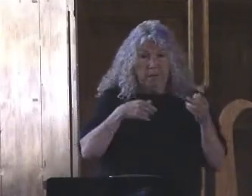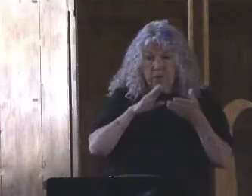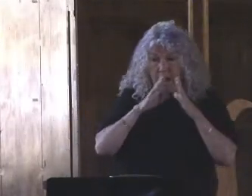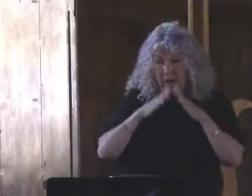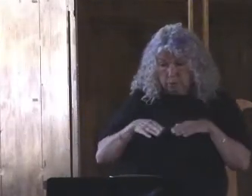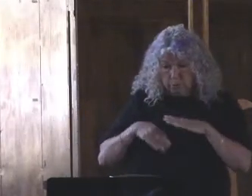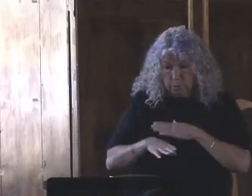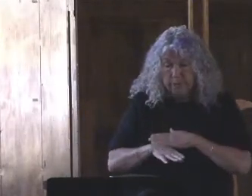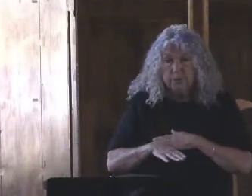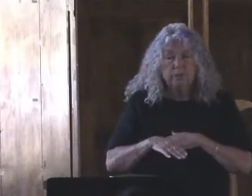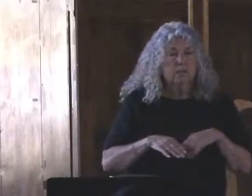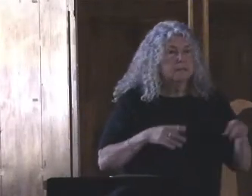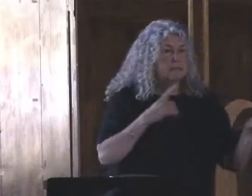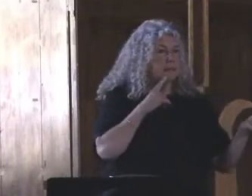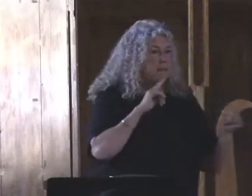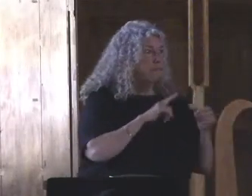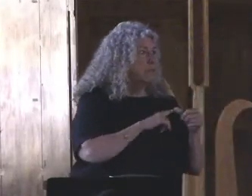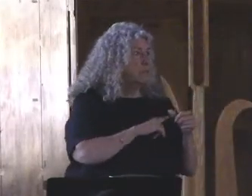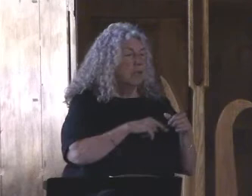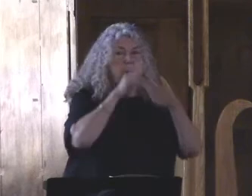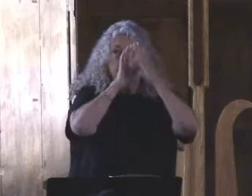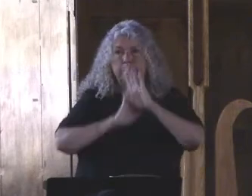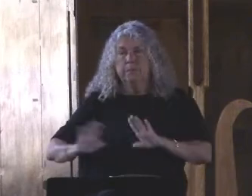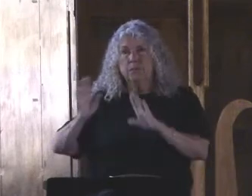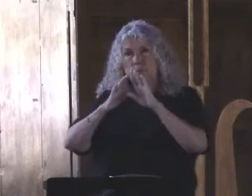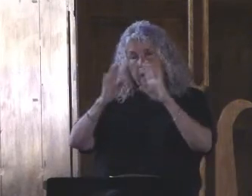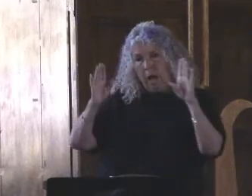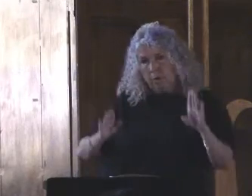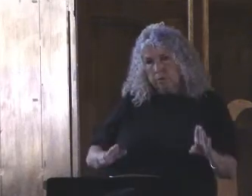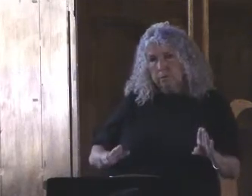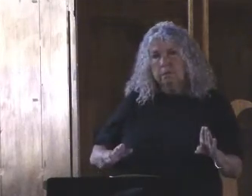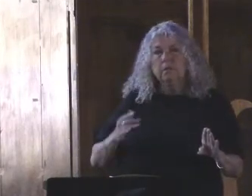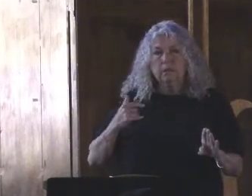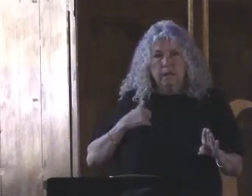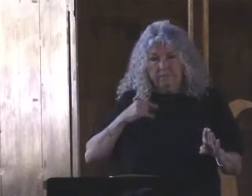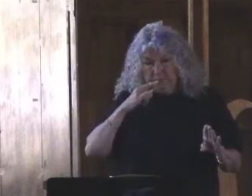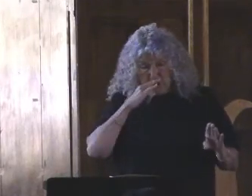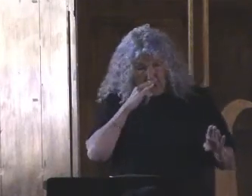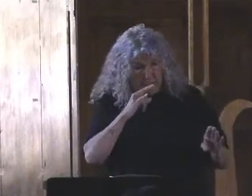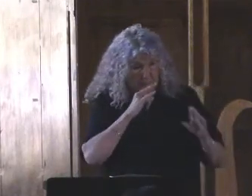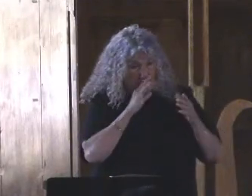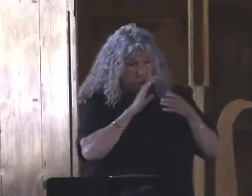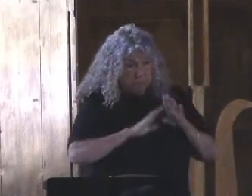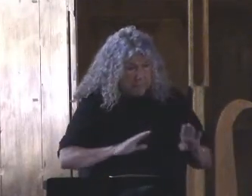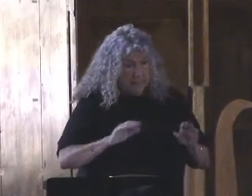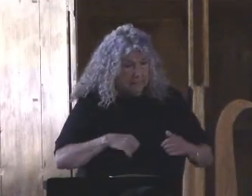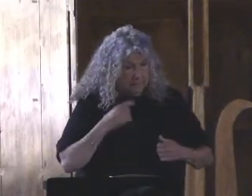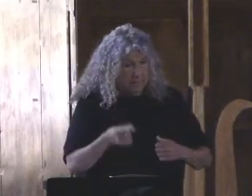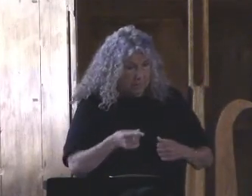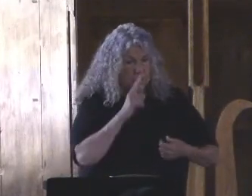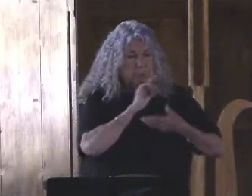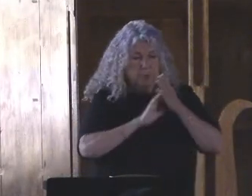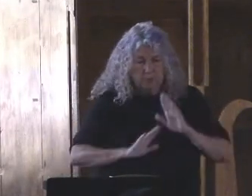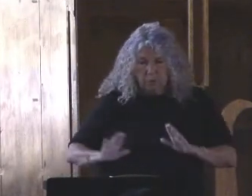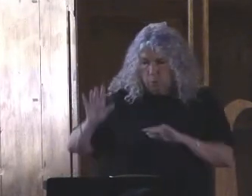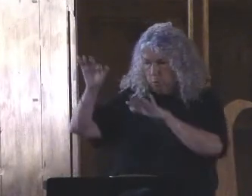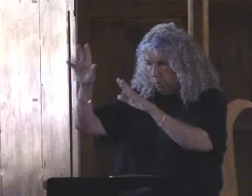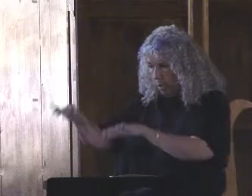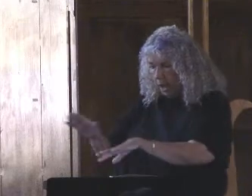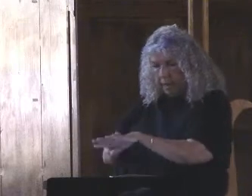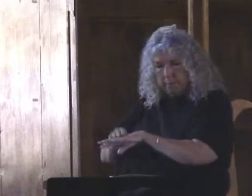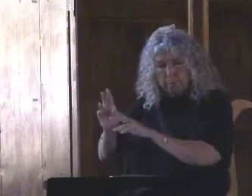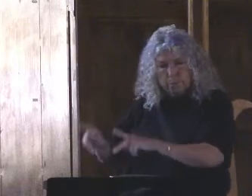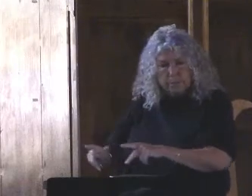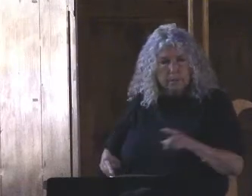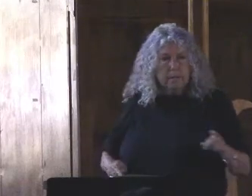you enter, say first, 'Peace to this house.' If a child of peace lives there, your peace will rest on that